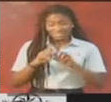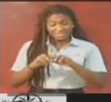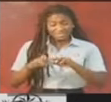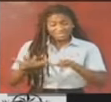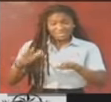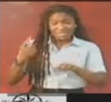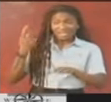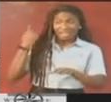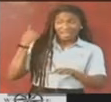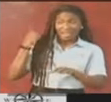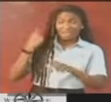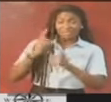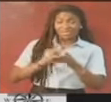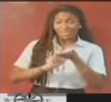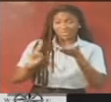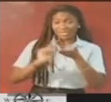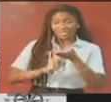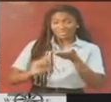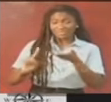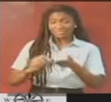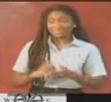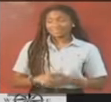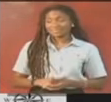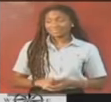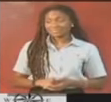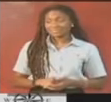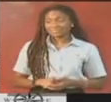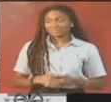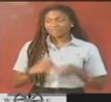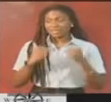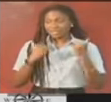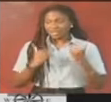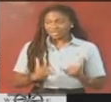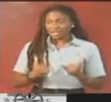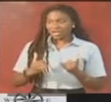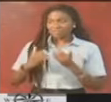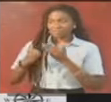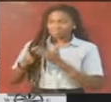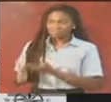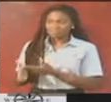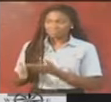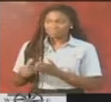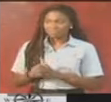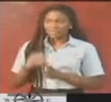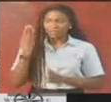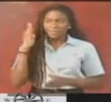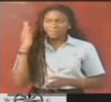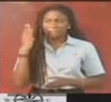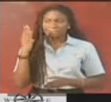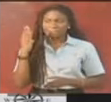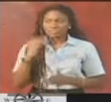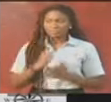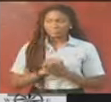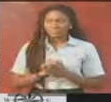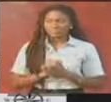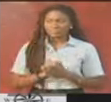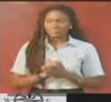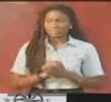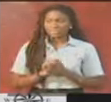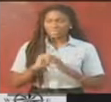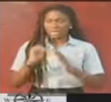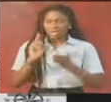weeks. Taking a slightly different look now at the same data, we look here at epidemiological weeks 12 and